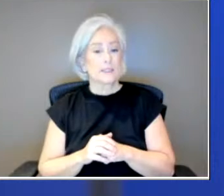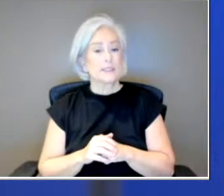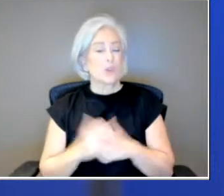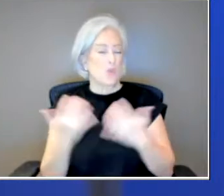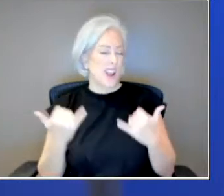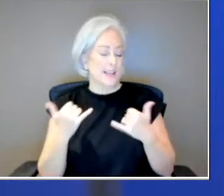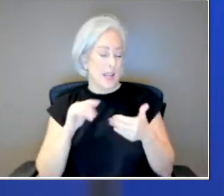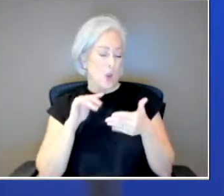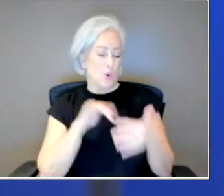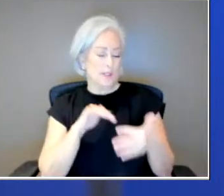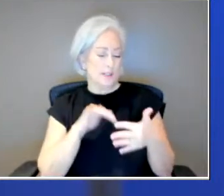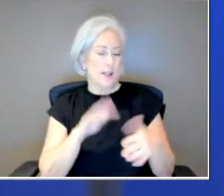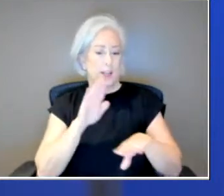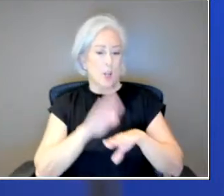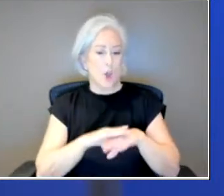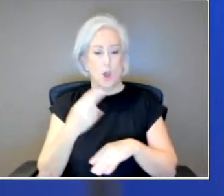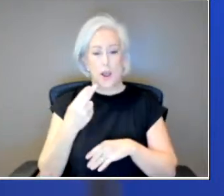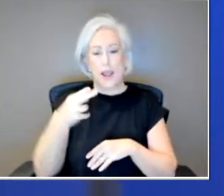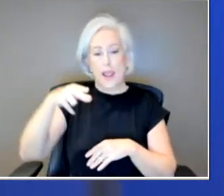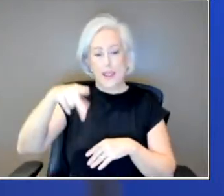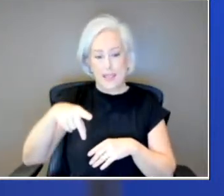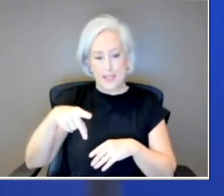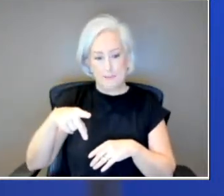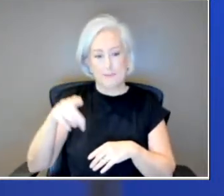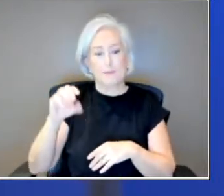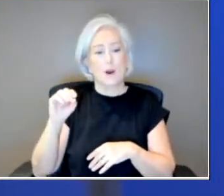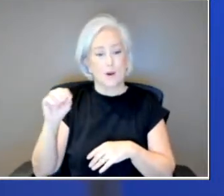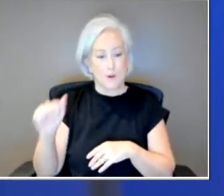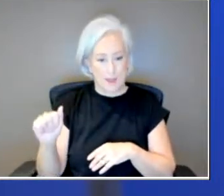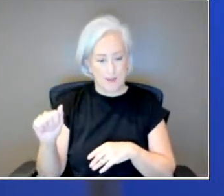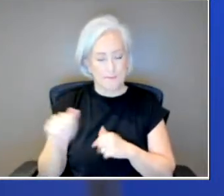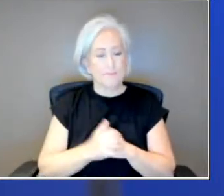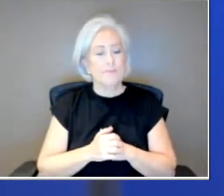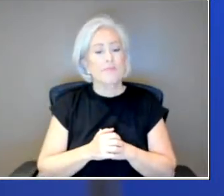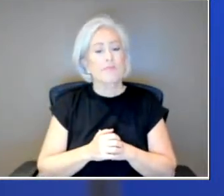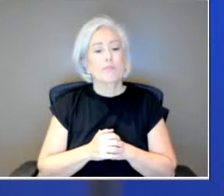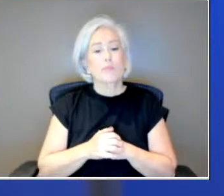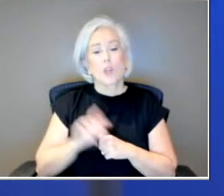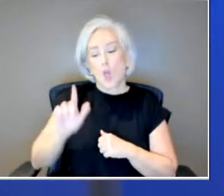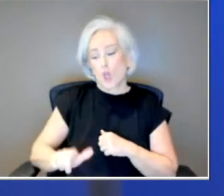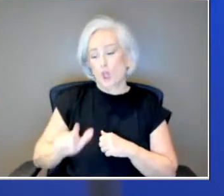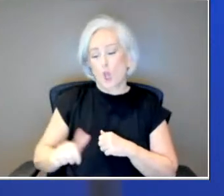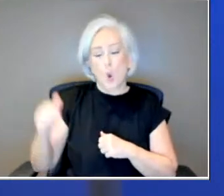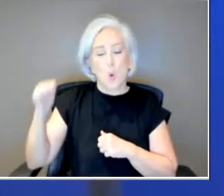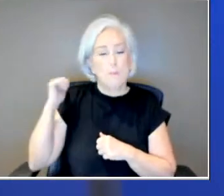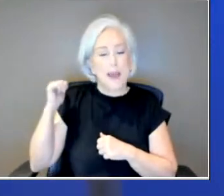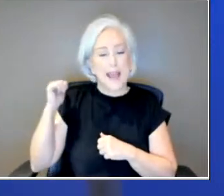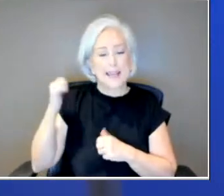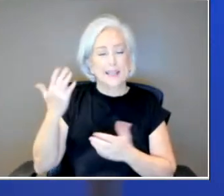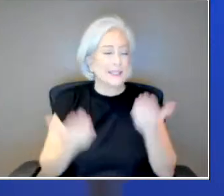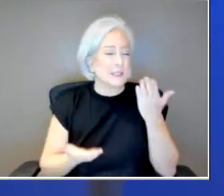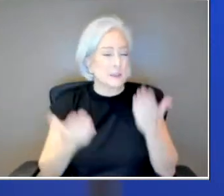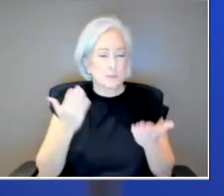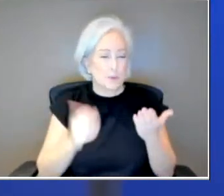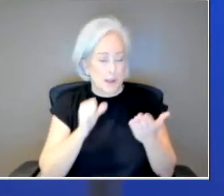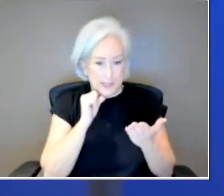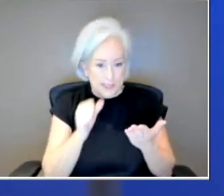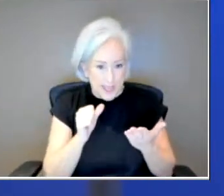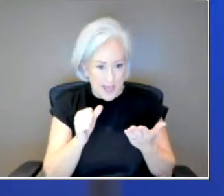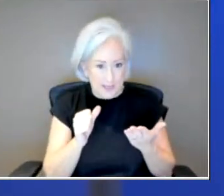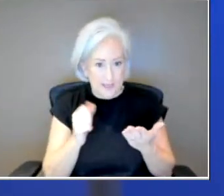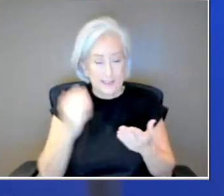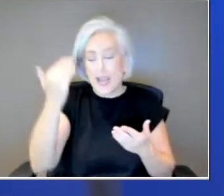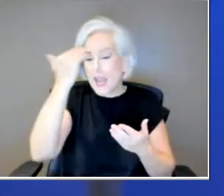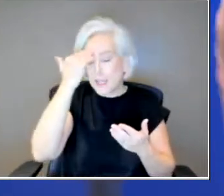hip osteoarthritis right now. Low back is not probably going to be something that we use. Obviously, low back pain is a huge problem for a lot of people in the